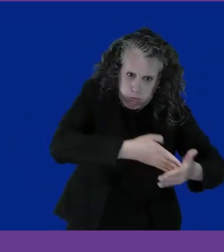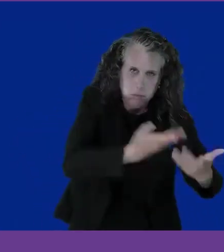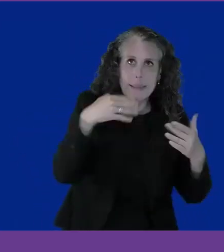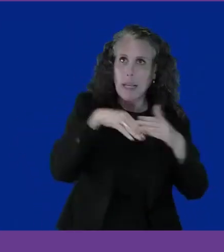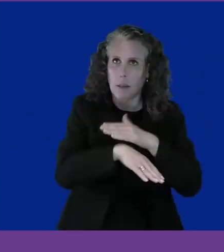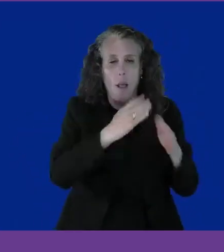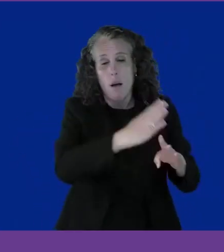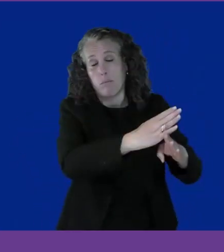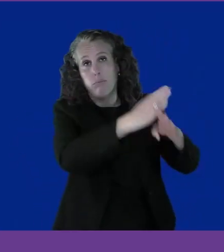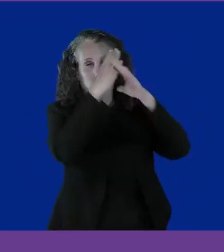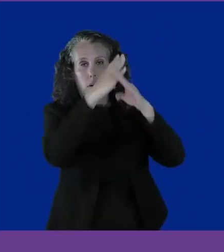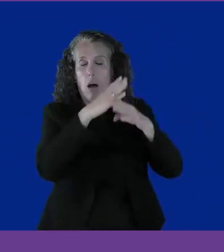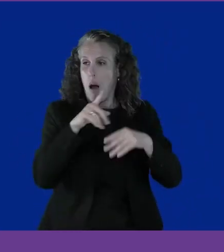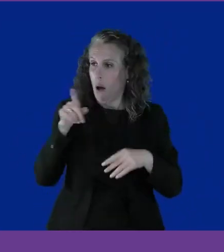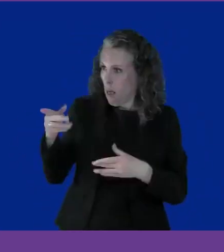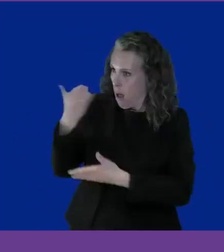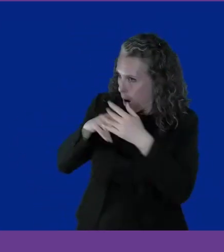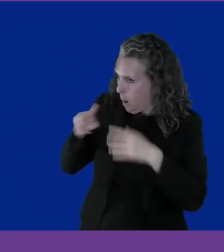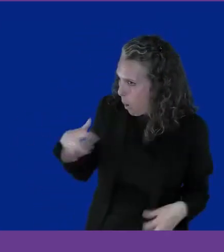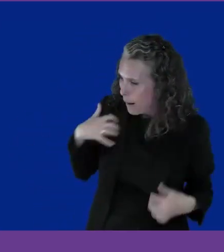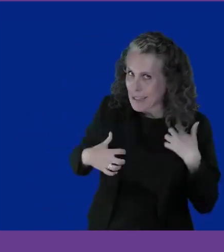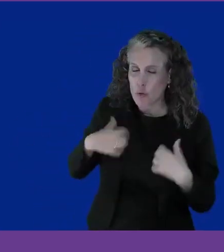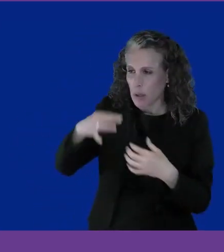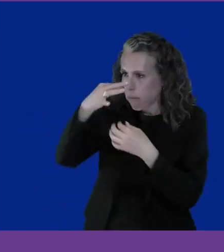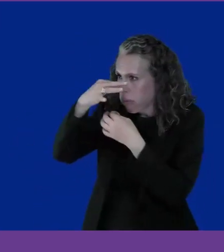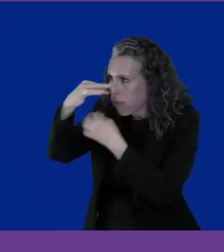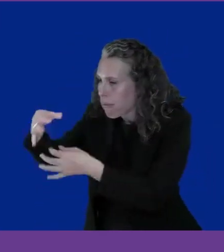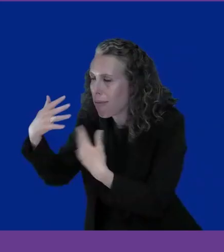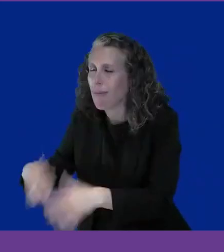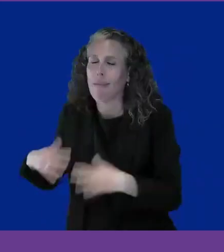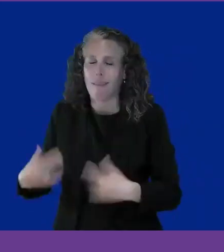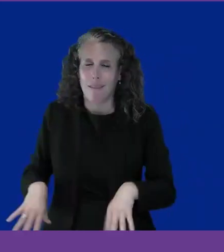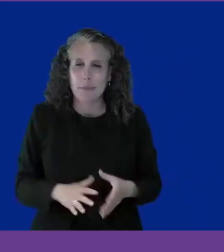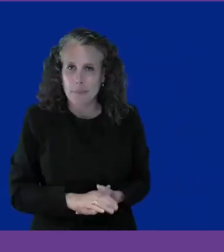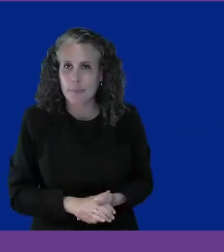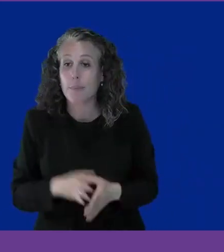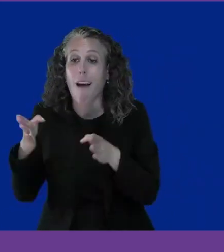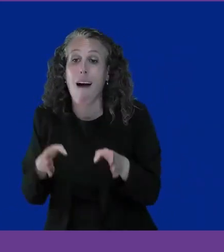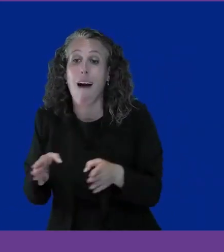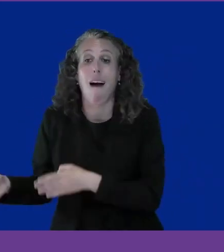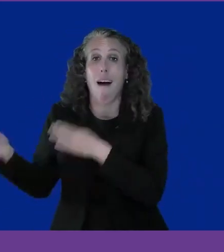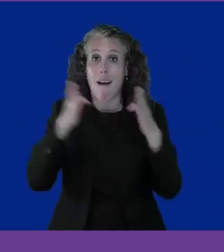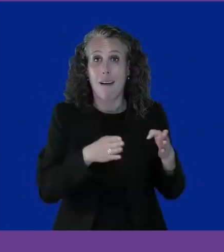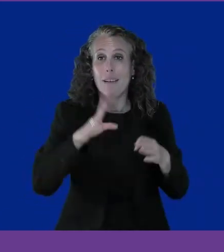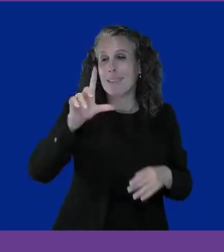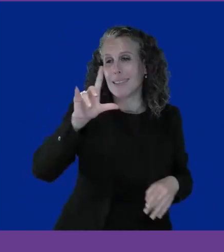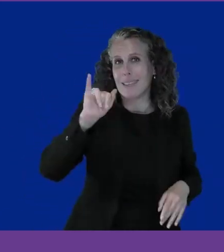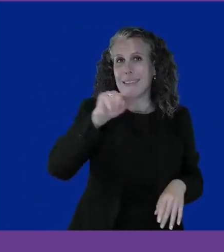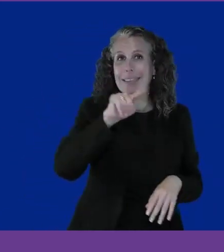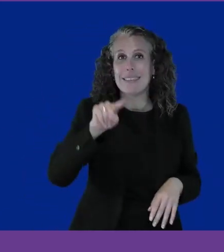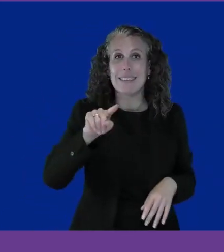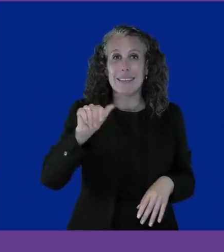This is very interesting. Let me come to our third panelist, Lisa